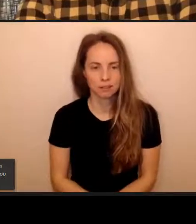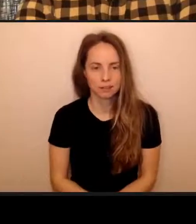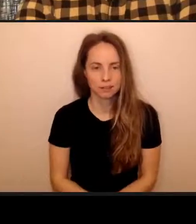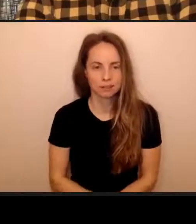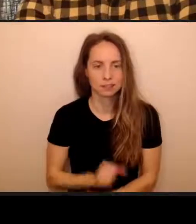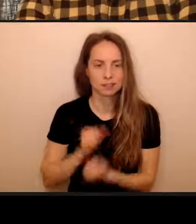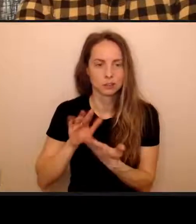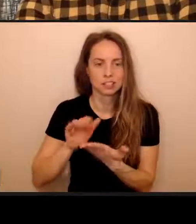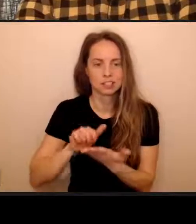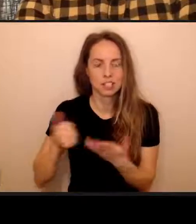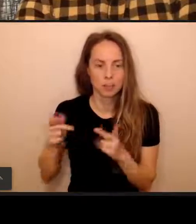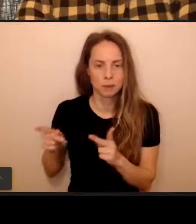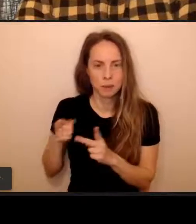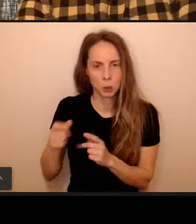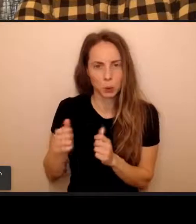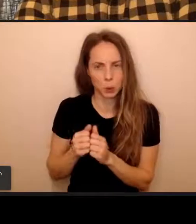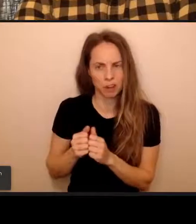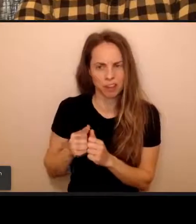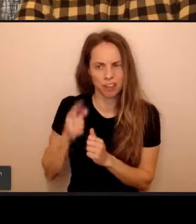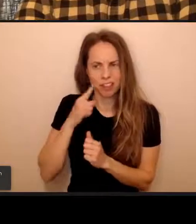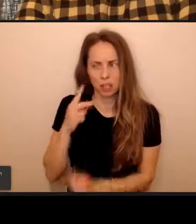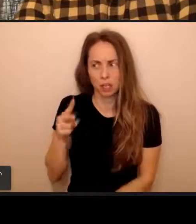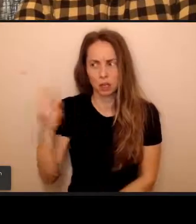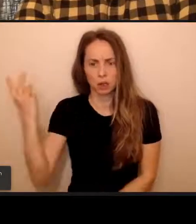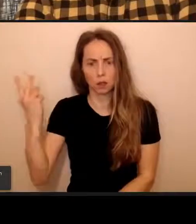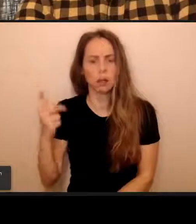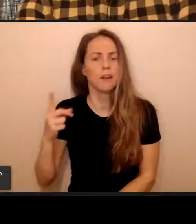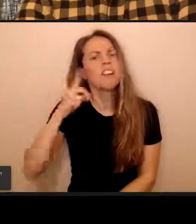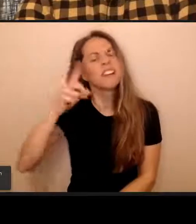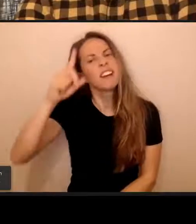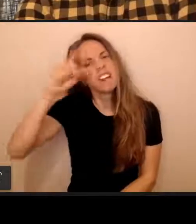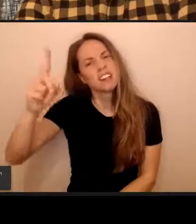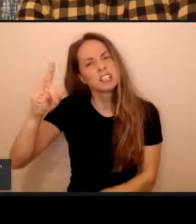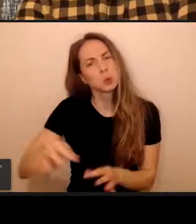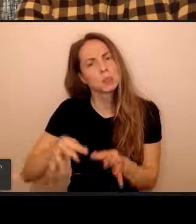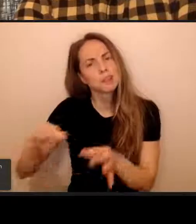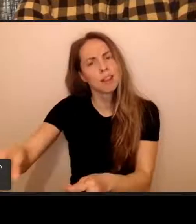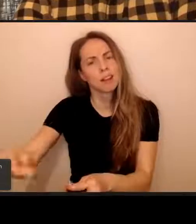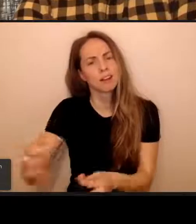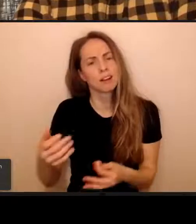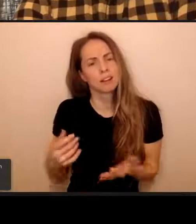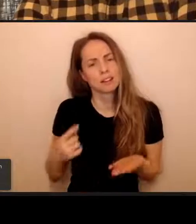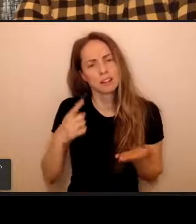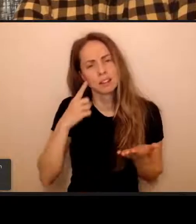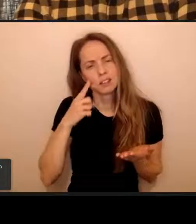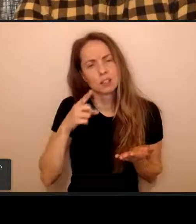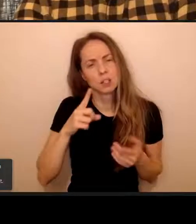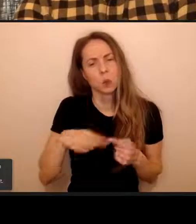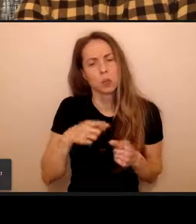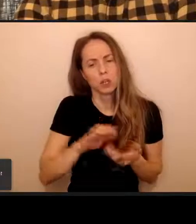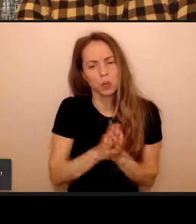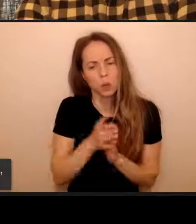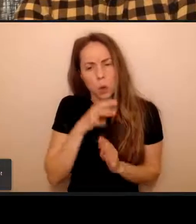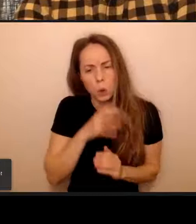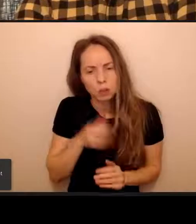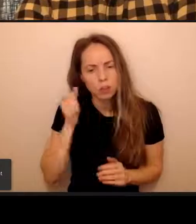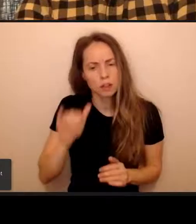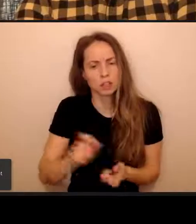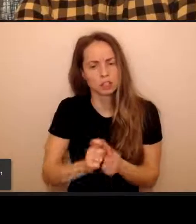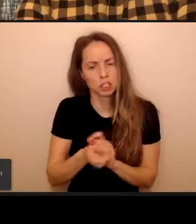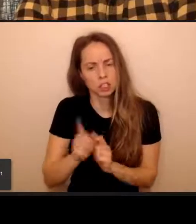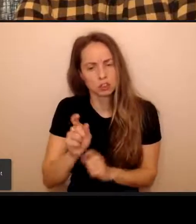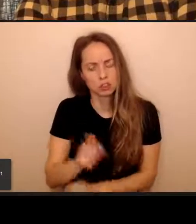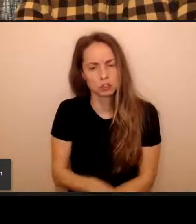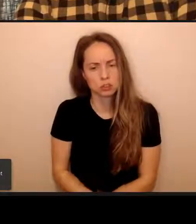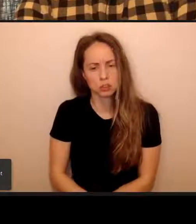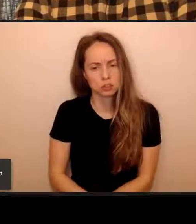address others that you were with thinking that there was an intellectual delay there. Did you find that as you got older that changed a little bit? Or